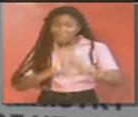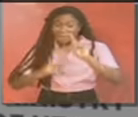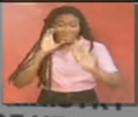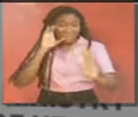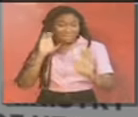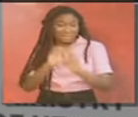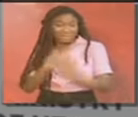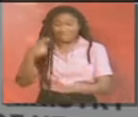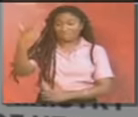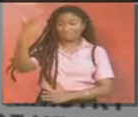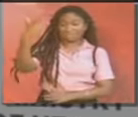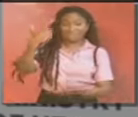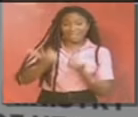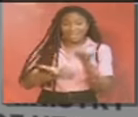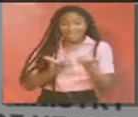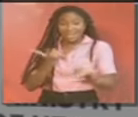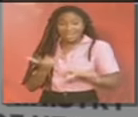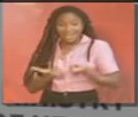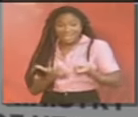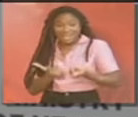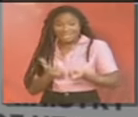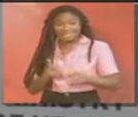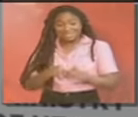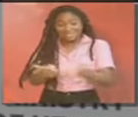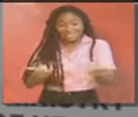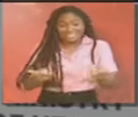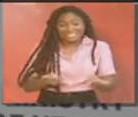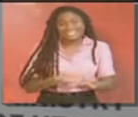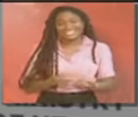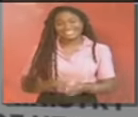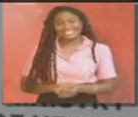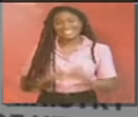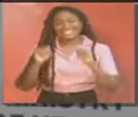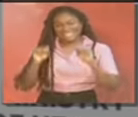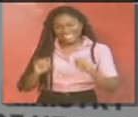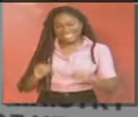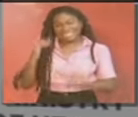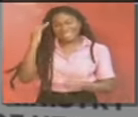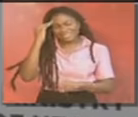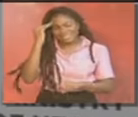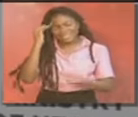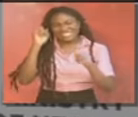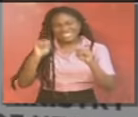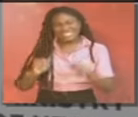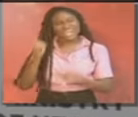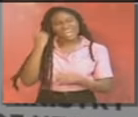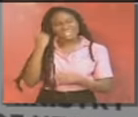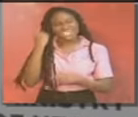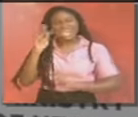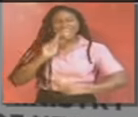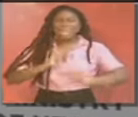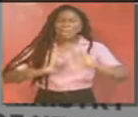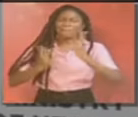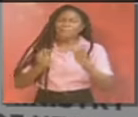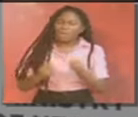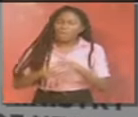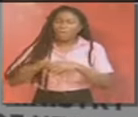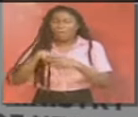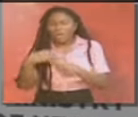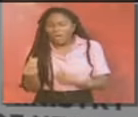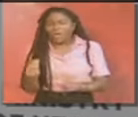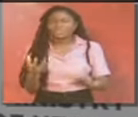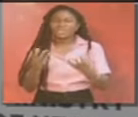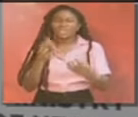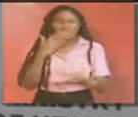in public spaces. Again, understandable and understood. People want to get out, people want to do things, people want